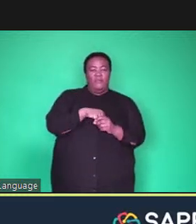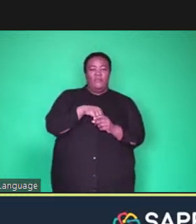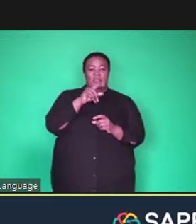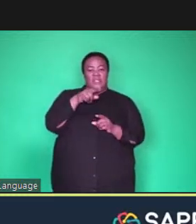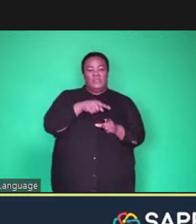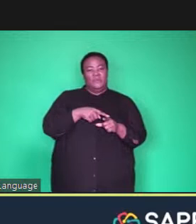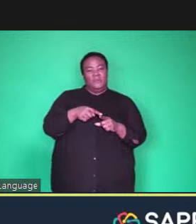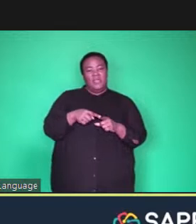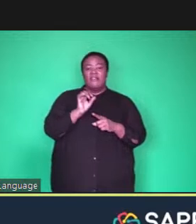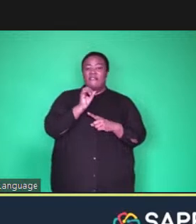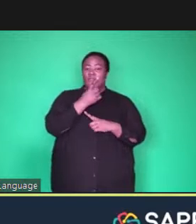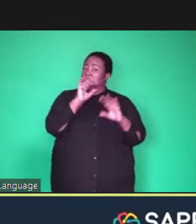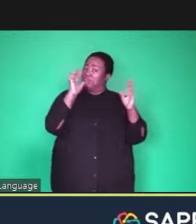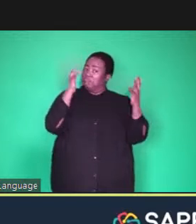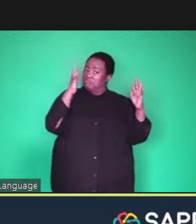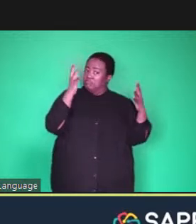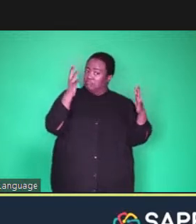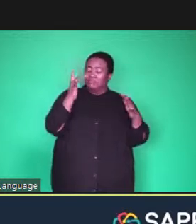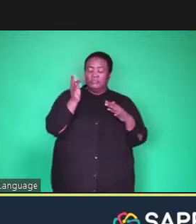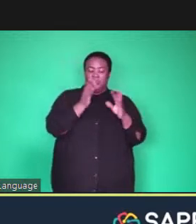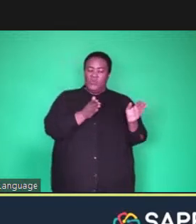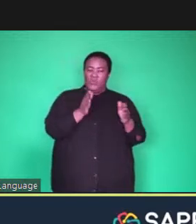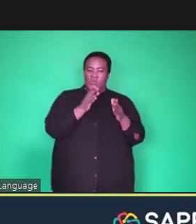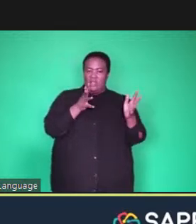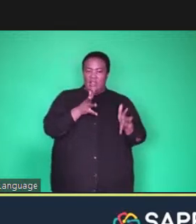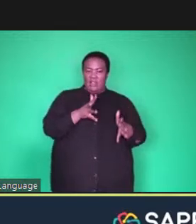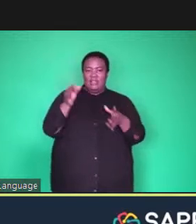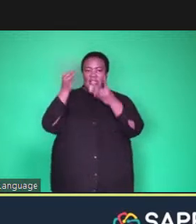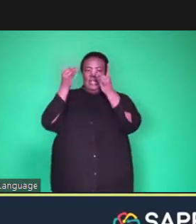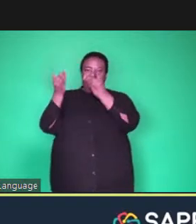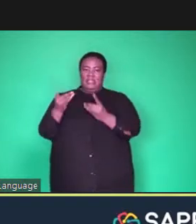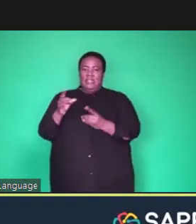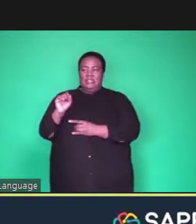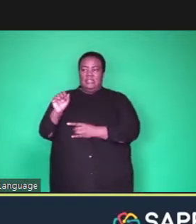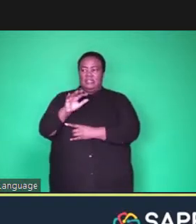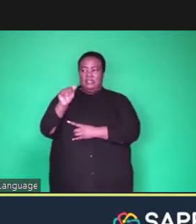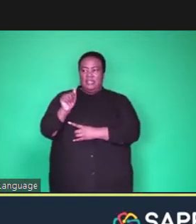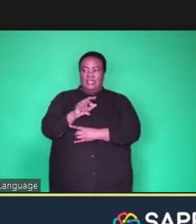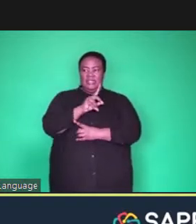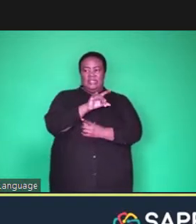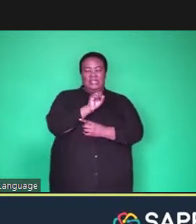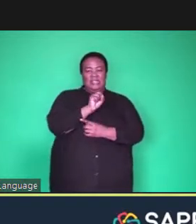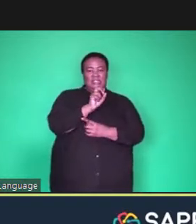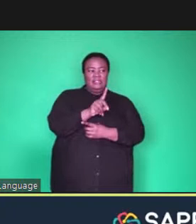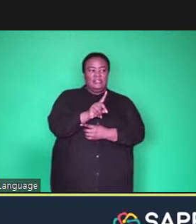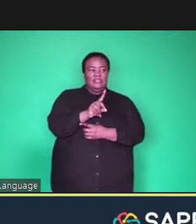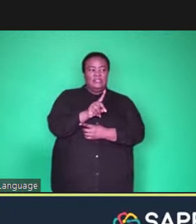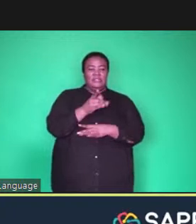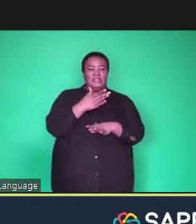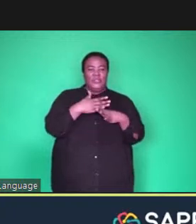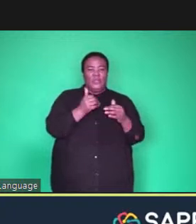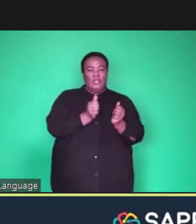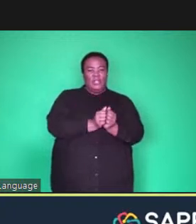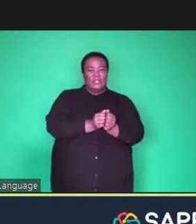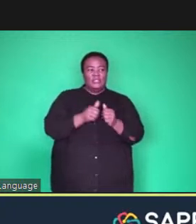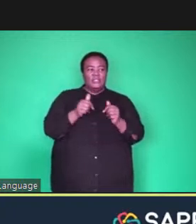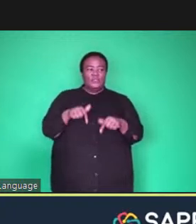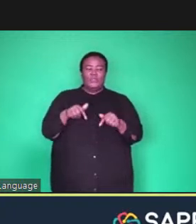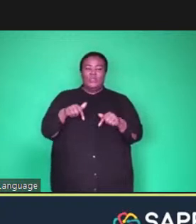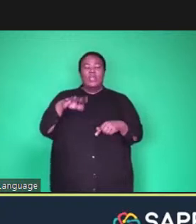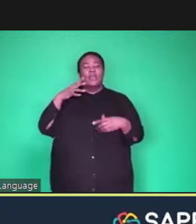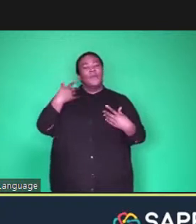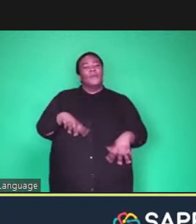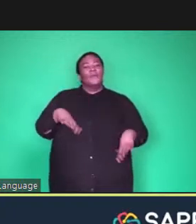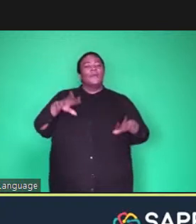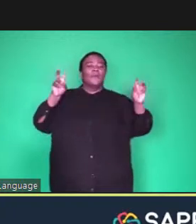the organizers, Stats SA colleagues, DSD colleagues, academic colleagues. Today's been so interesting.